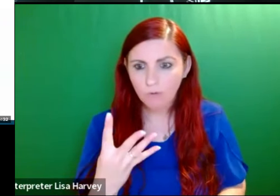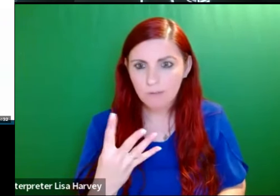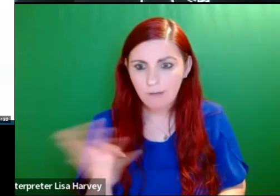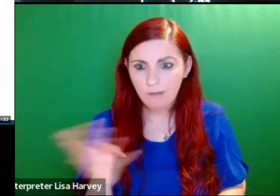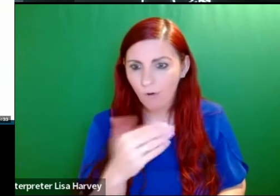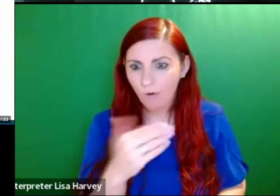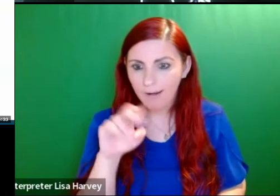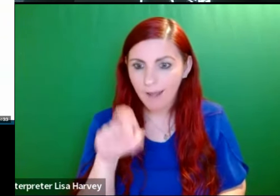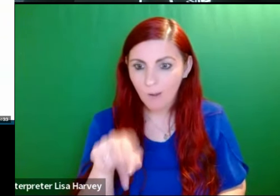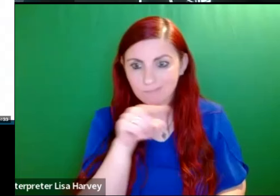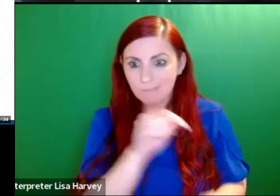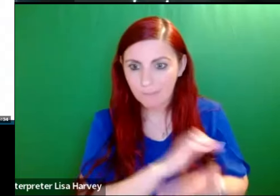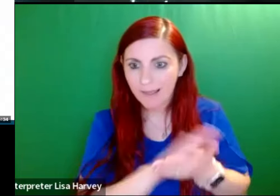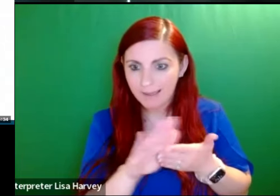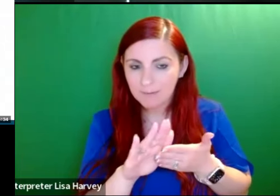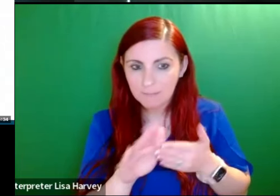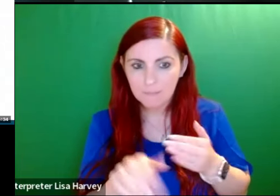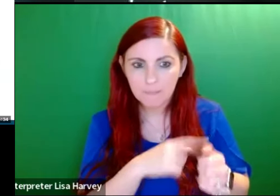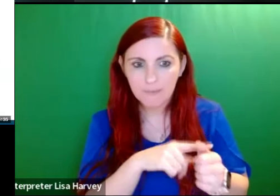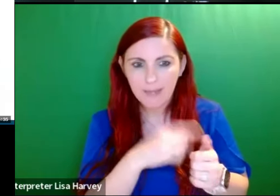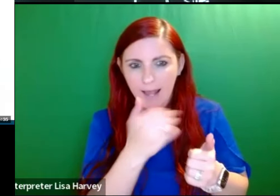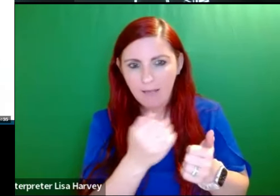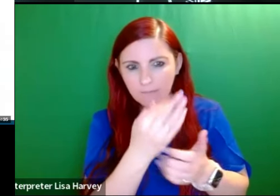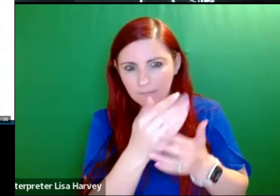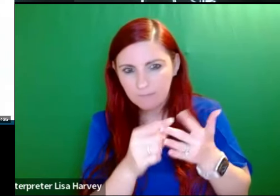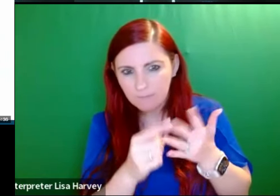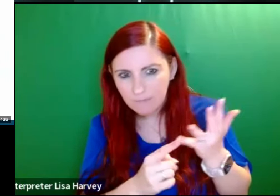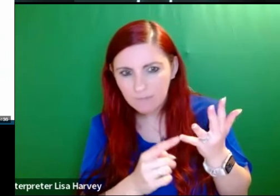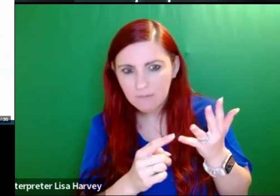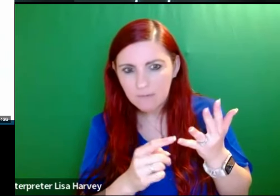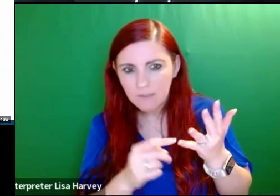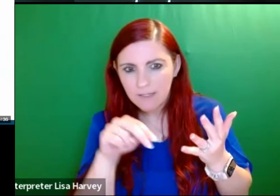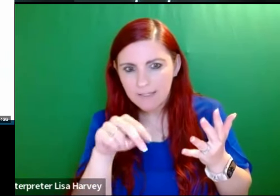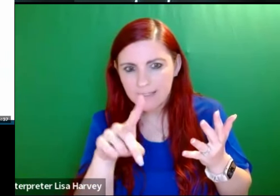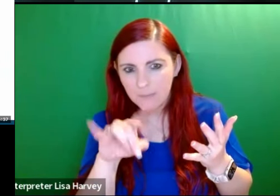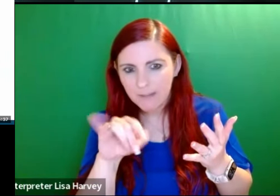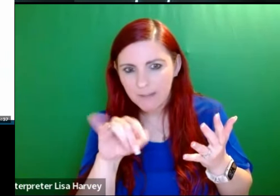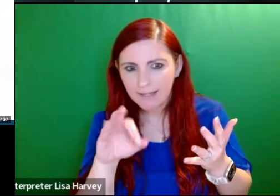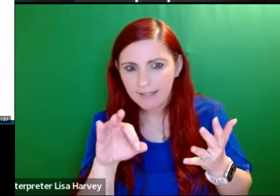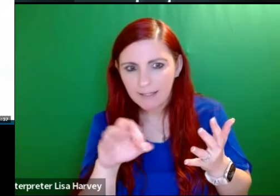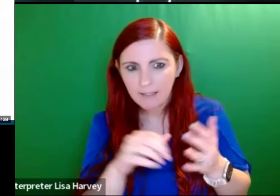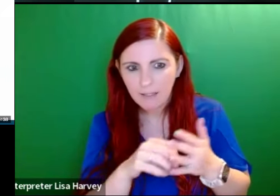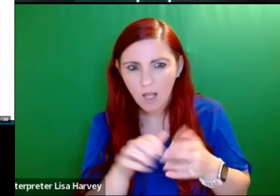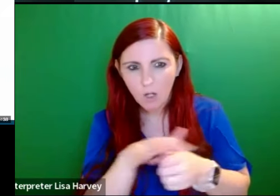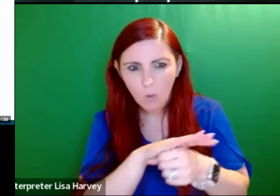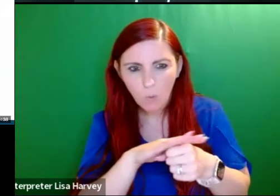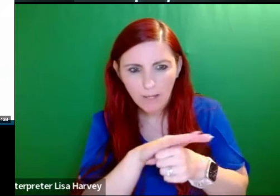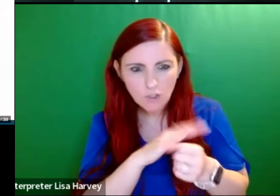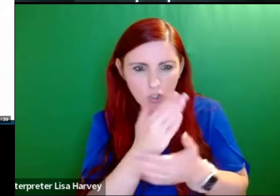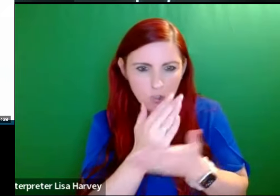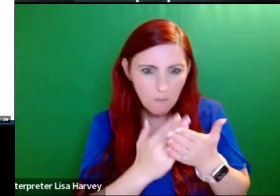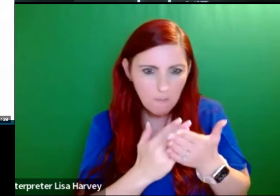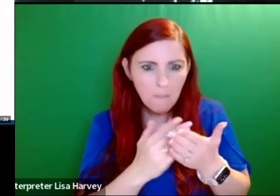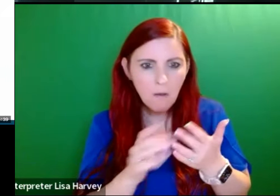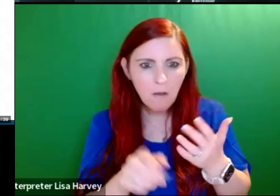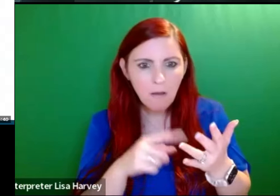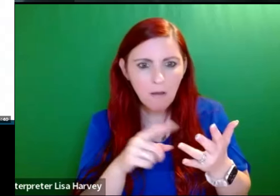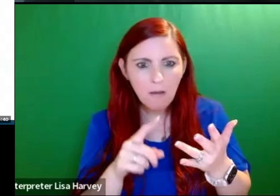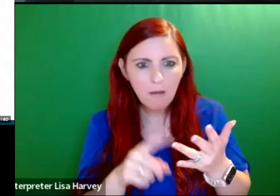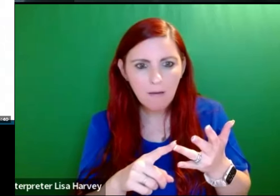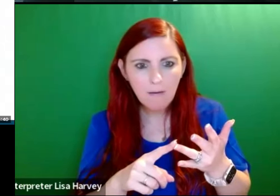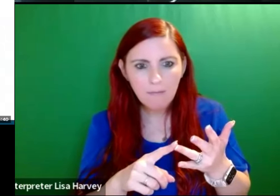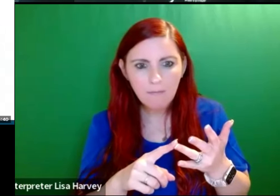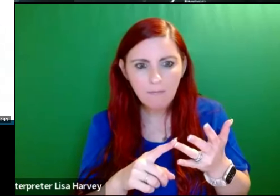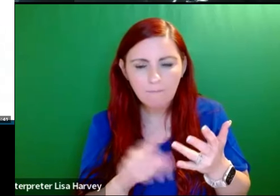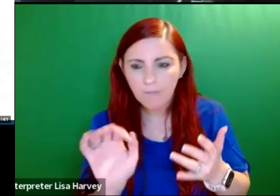were plain nouns. And then there was some depicting nouns there as well. Some locatable nouns, fingerspell nouns,